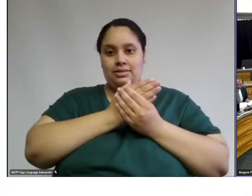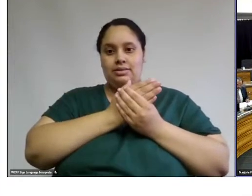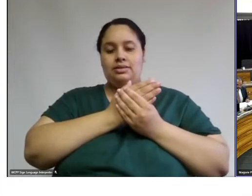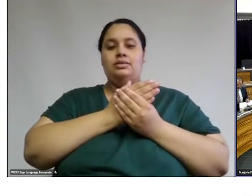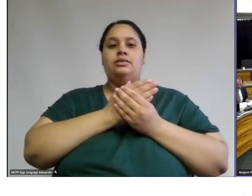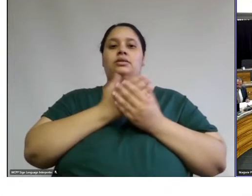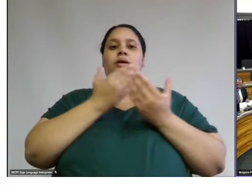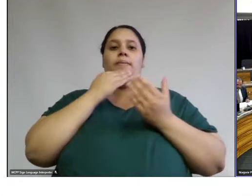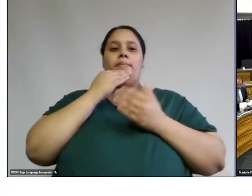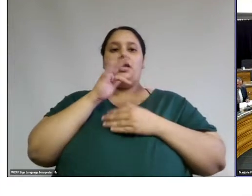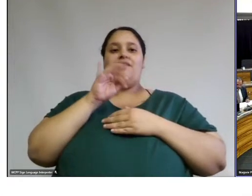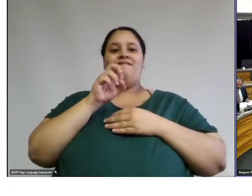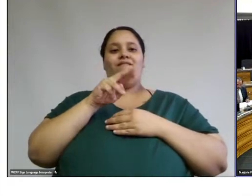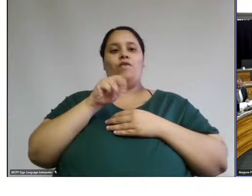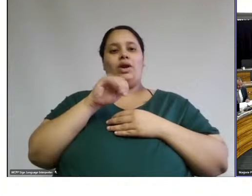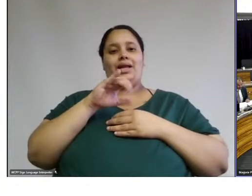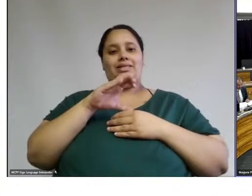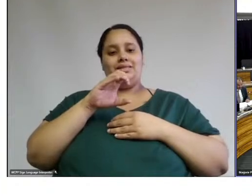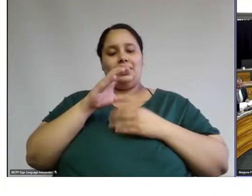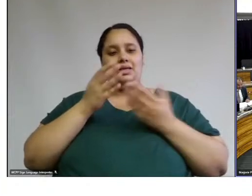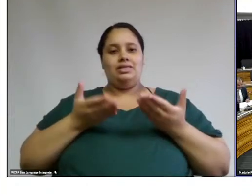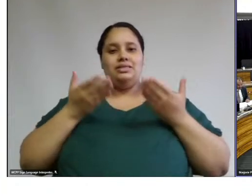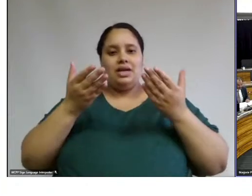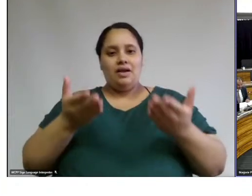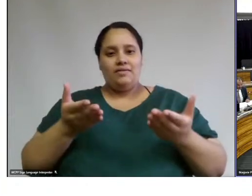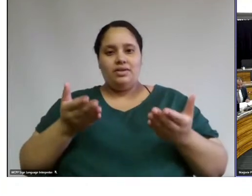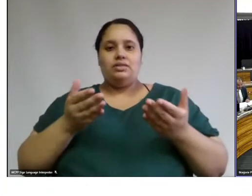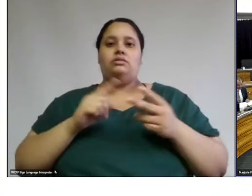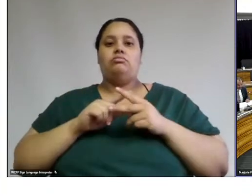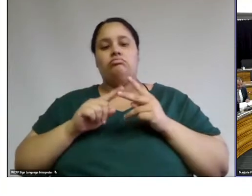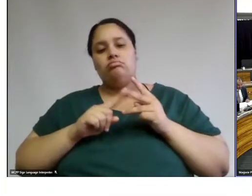services have found that people were stealing money,